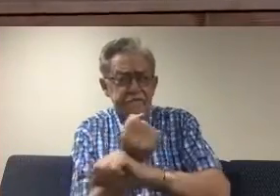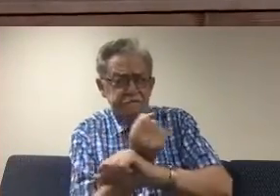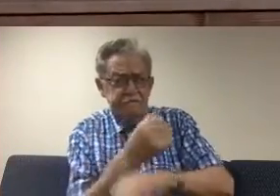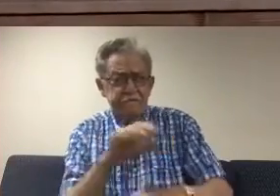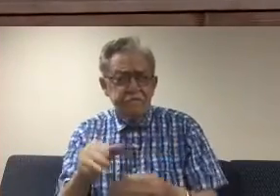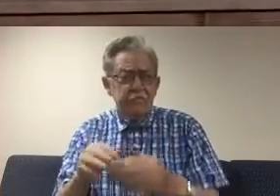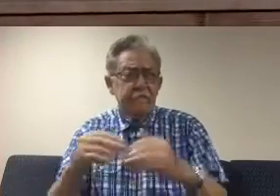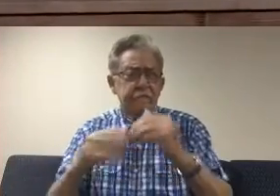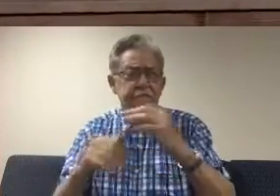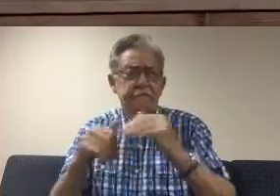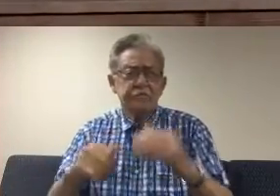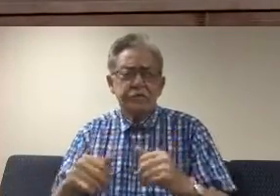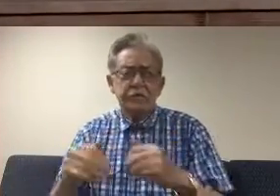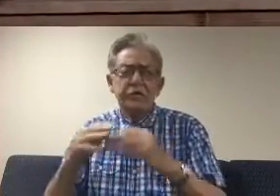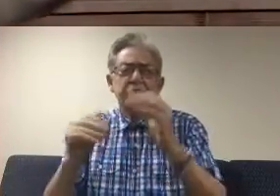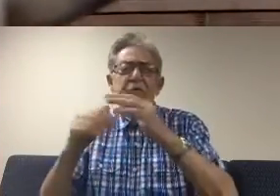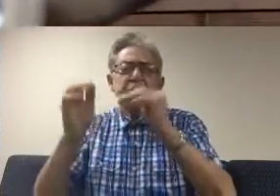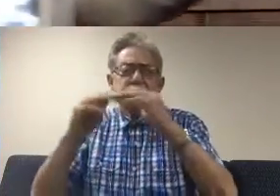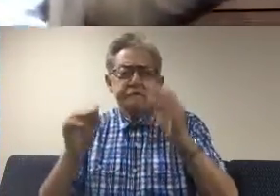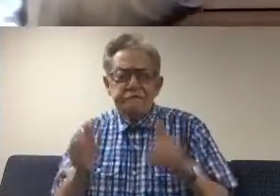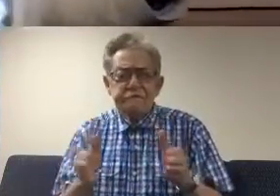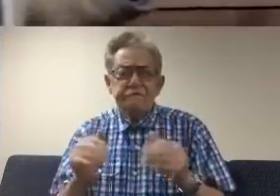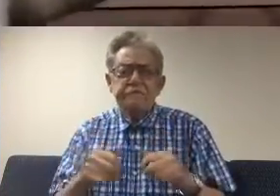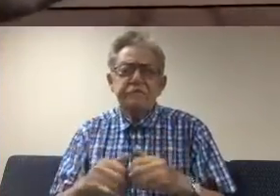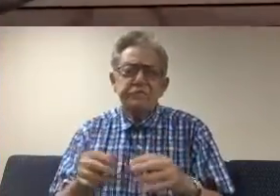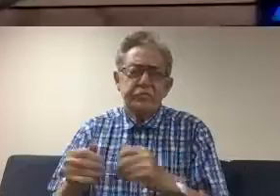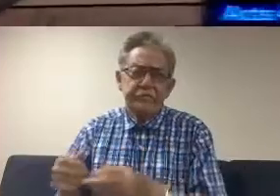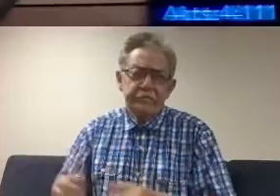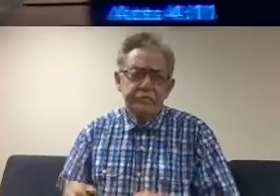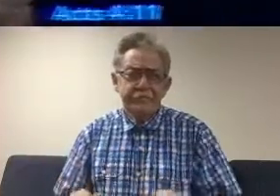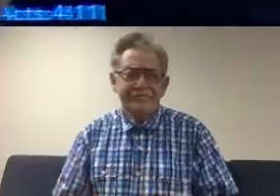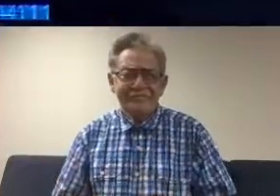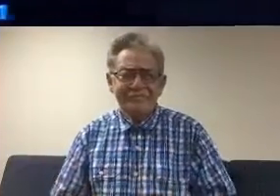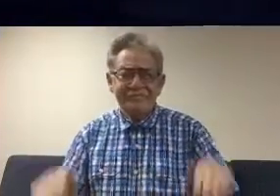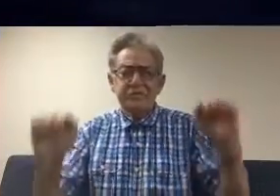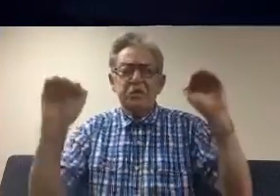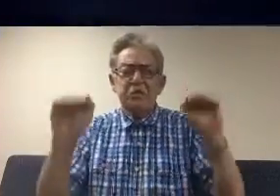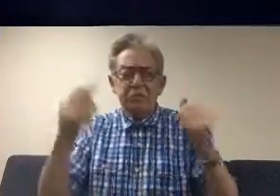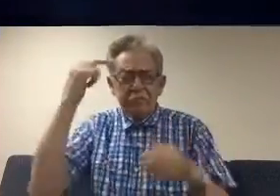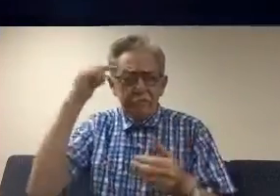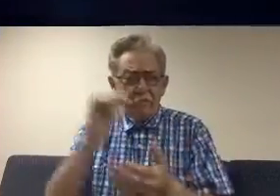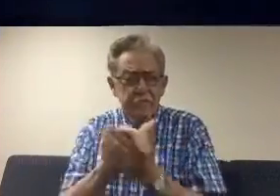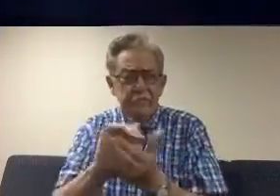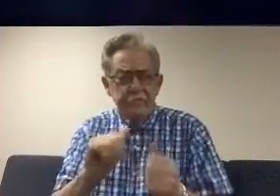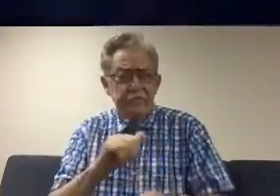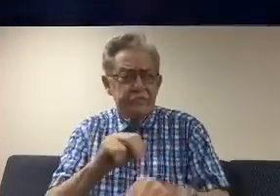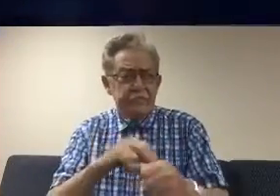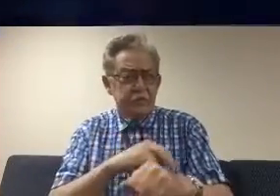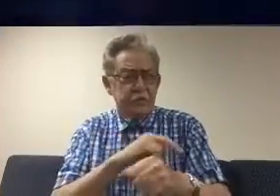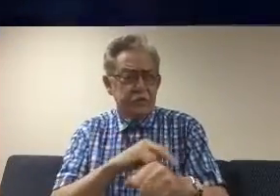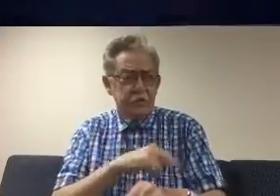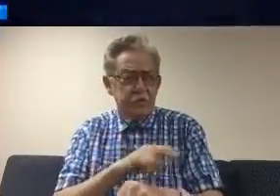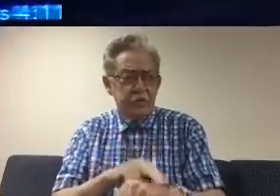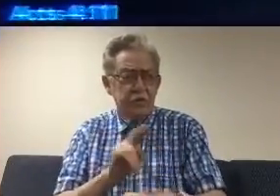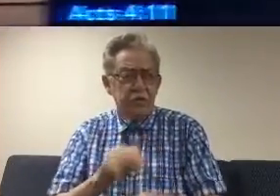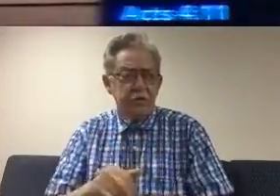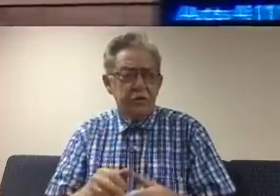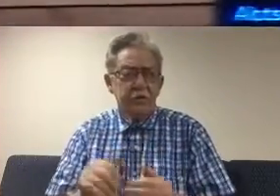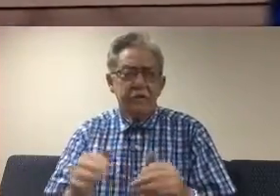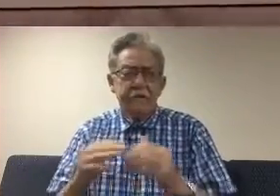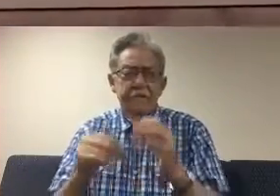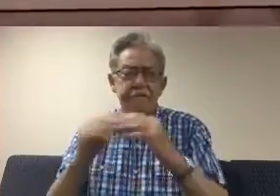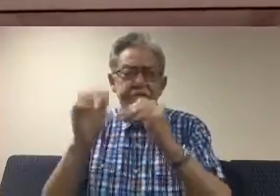the builders. They had all been raised to believe that the nations were the builders and that they had somehow thrown